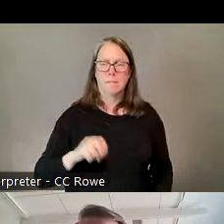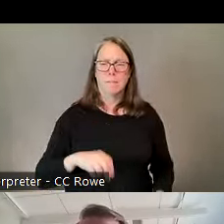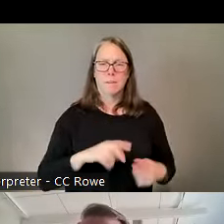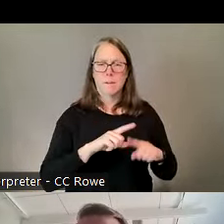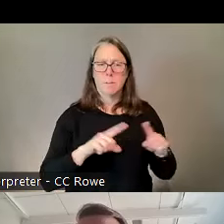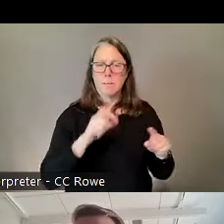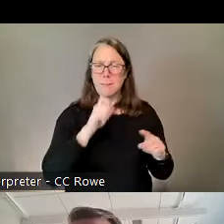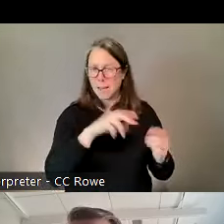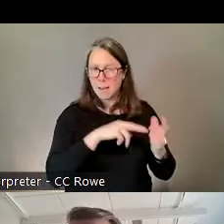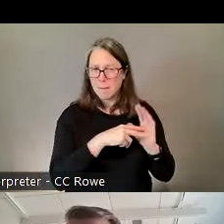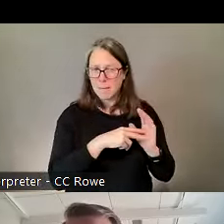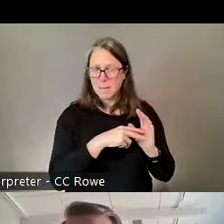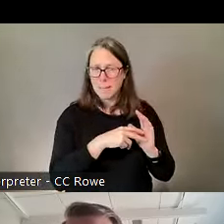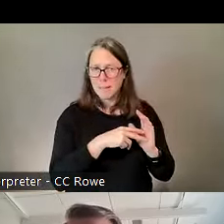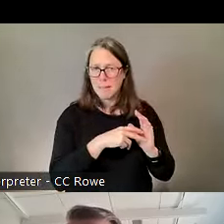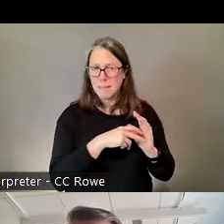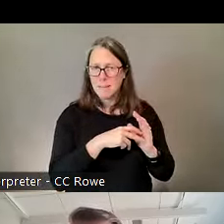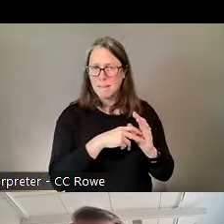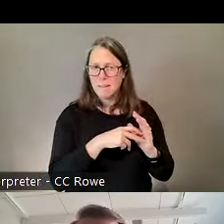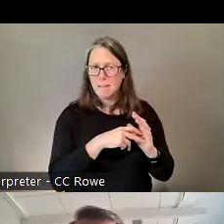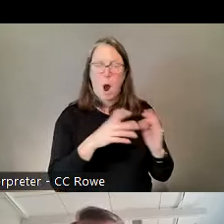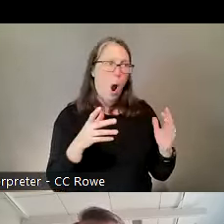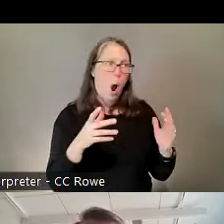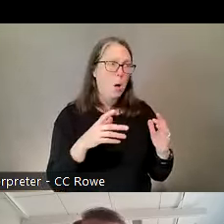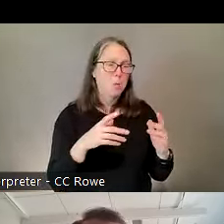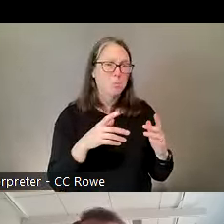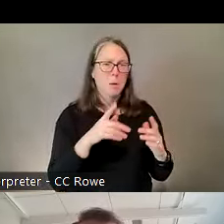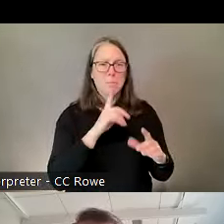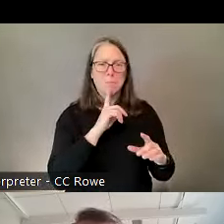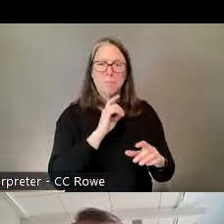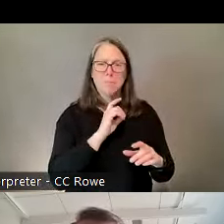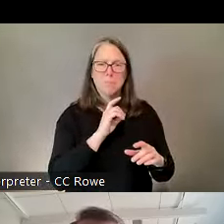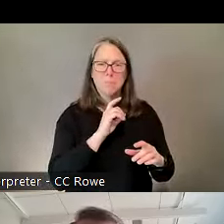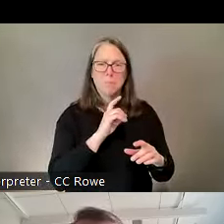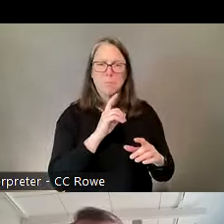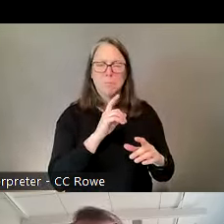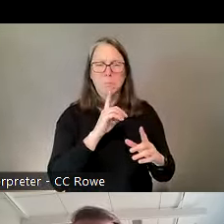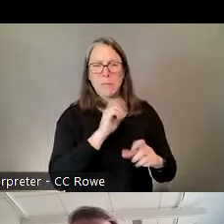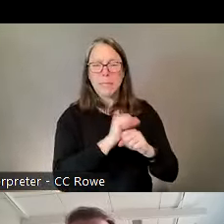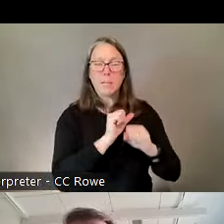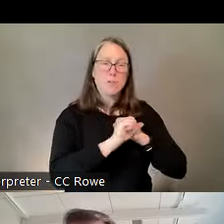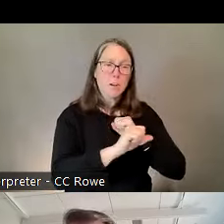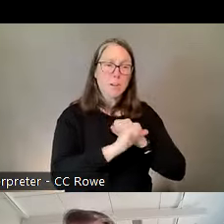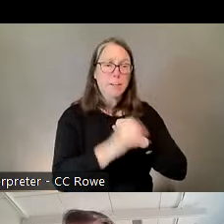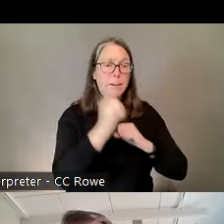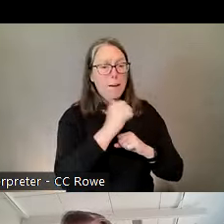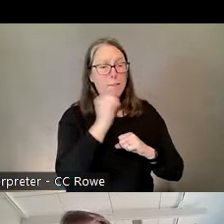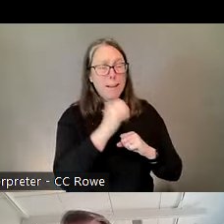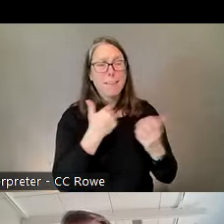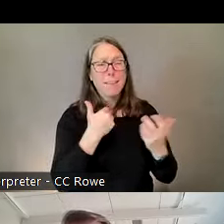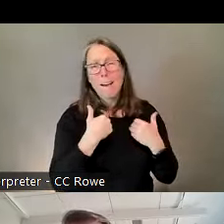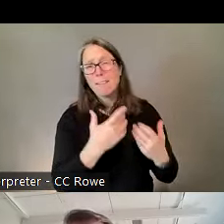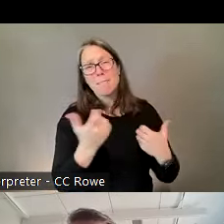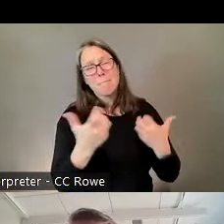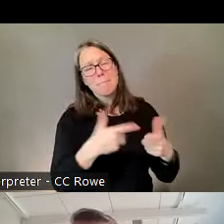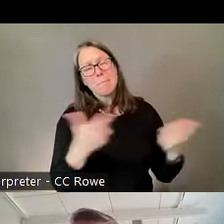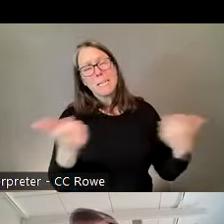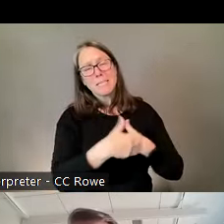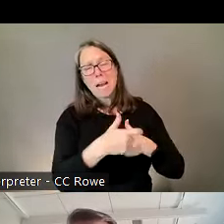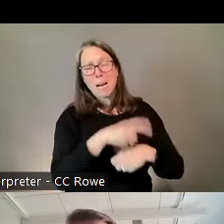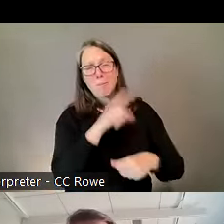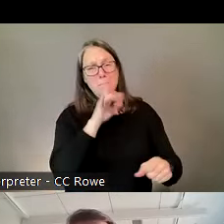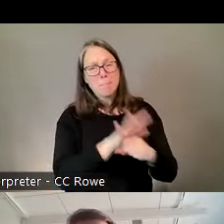there's no implications to it on a day-to-day basis. Stretching, therapy, there's a huge time commitment to these types of things. You're